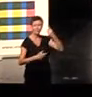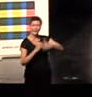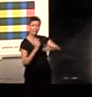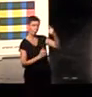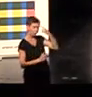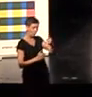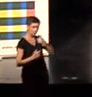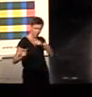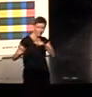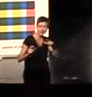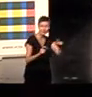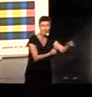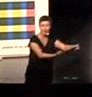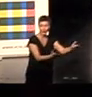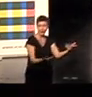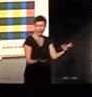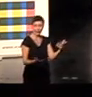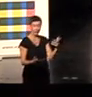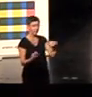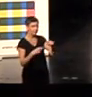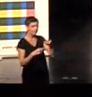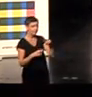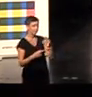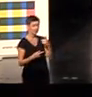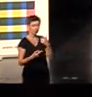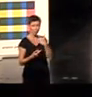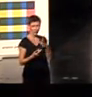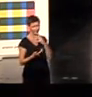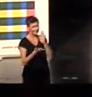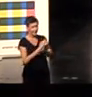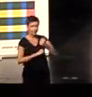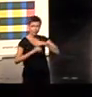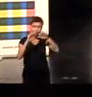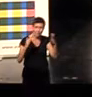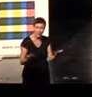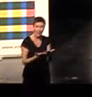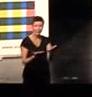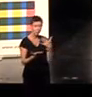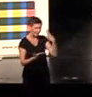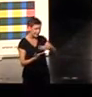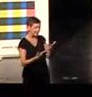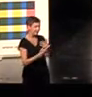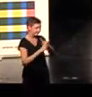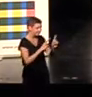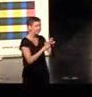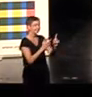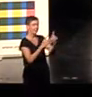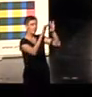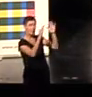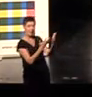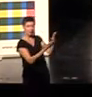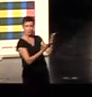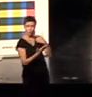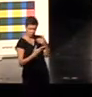sustainability arita logic of footprint is way too high we niet een number of plans tussen stay no way of life' en naar